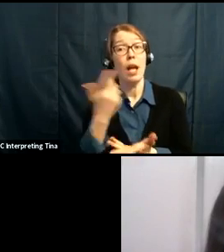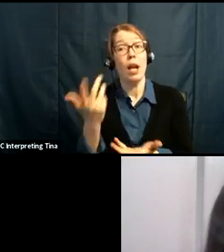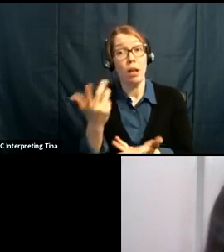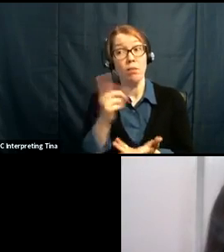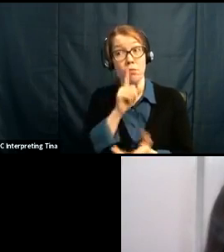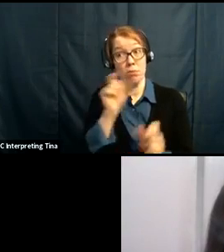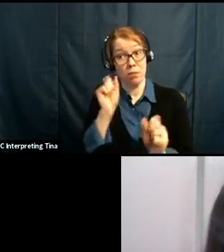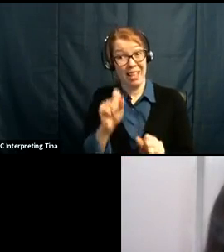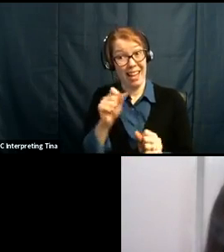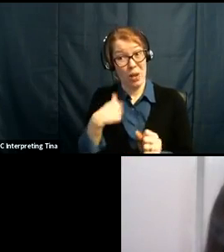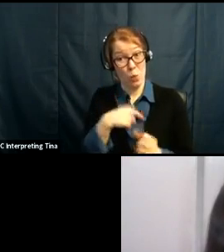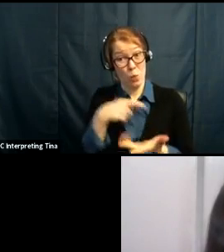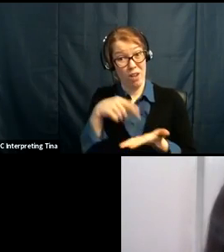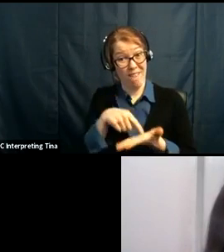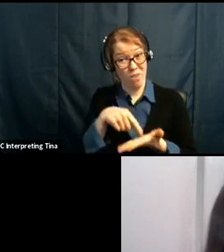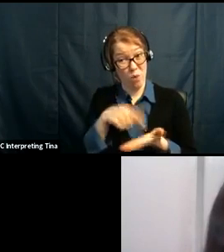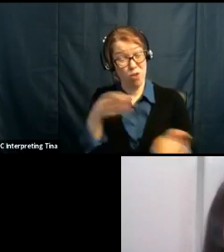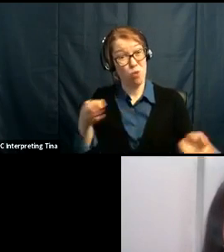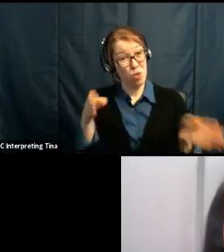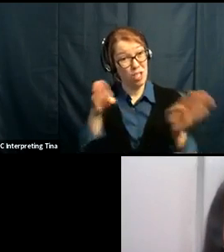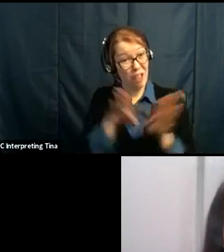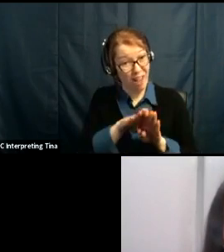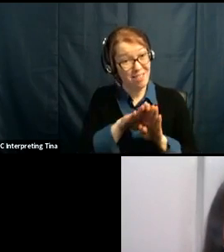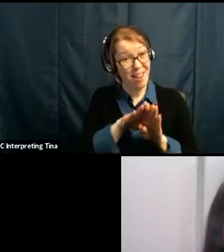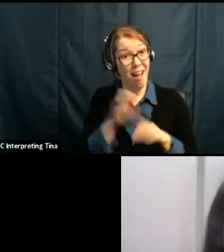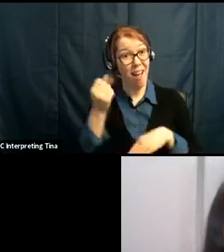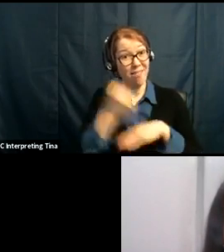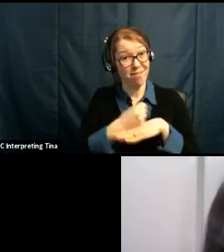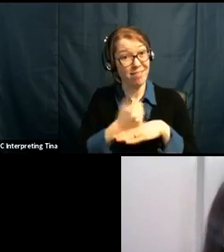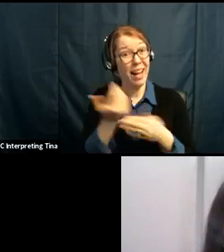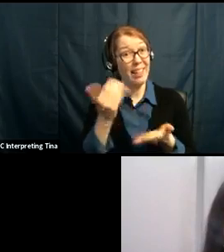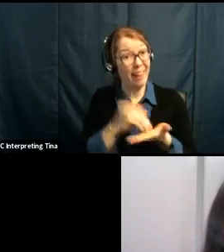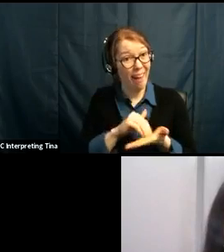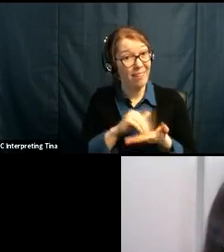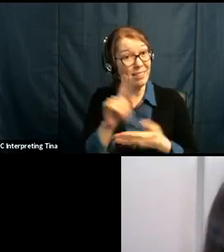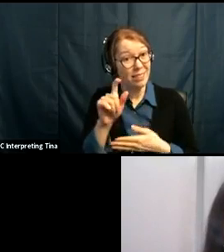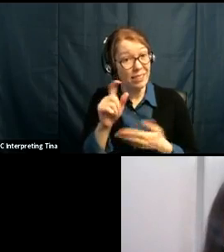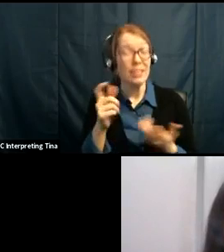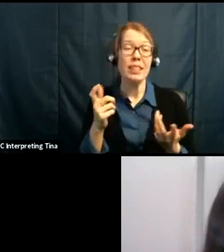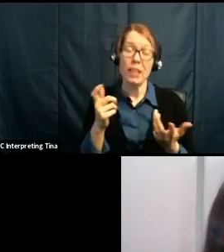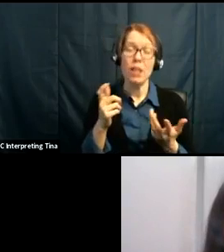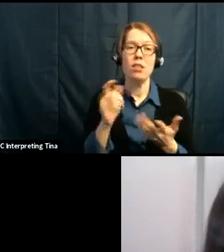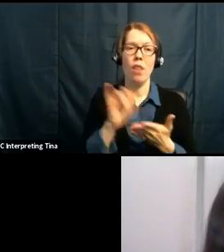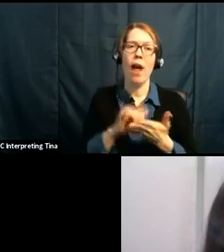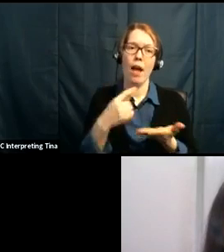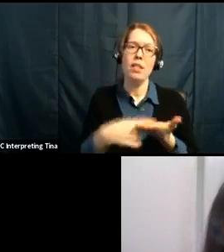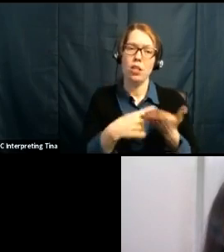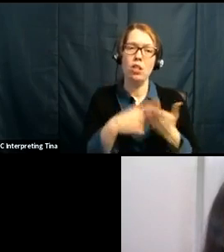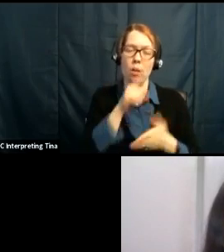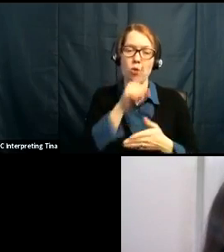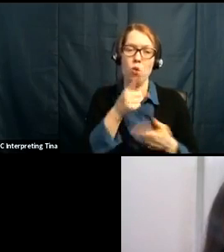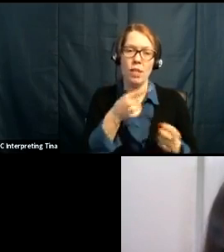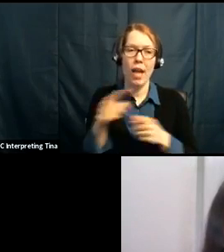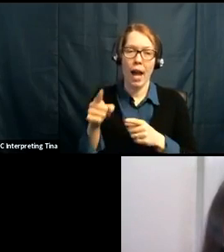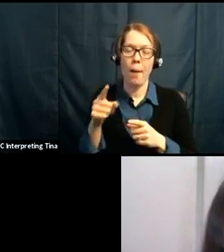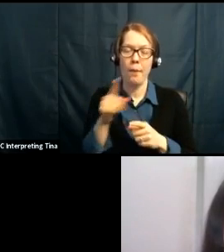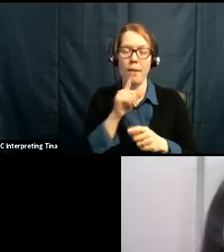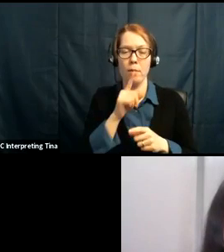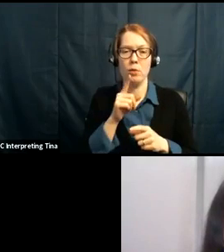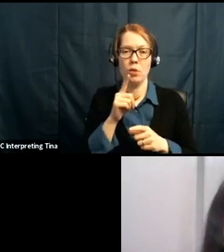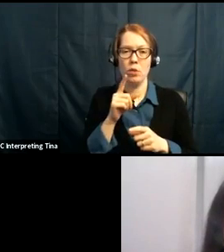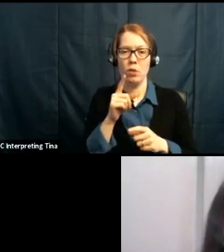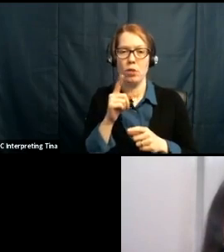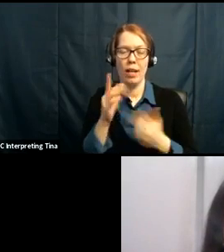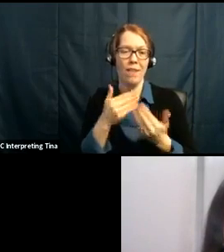can we really afford to shut down again? And I think, I'm sure those discussions are happening, even though he's saying that, we really can't